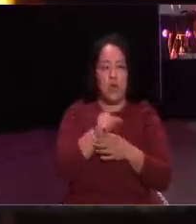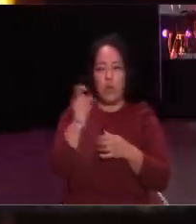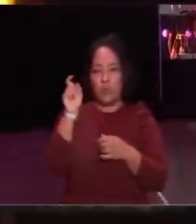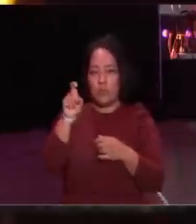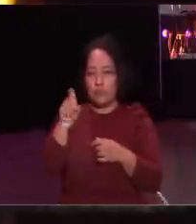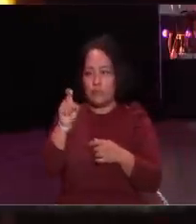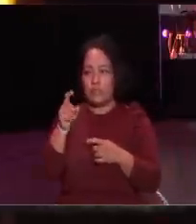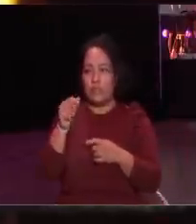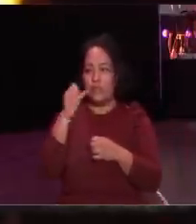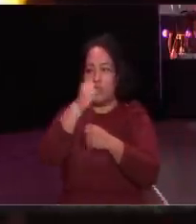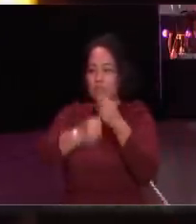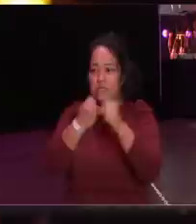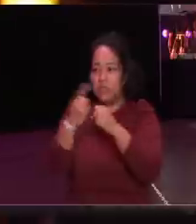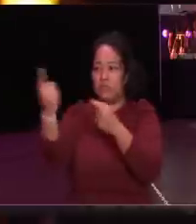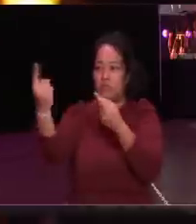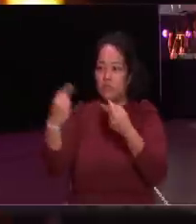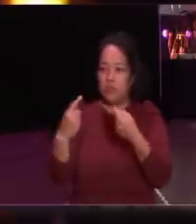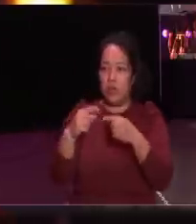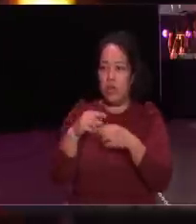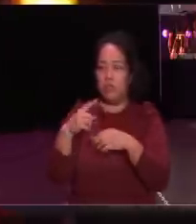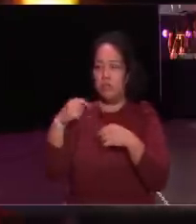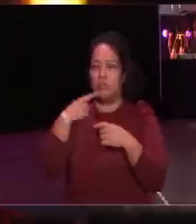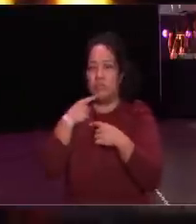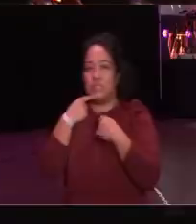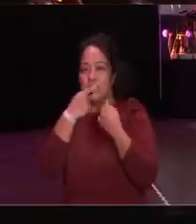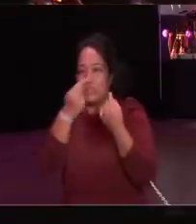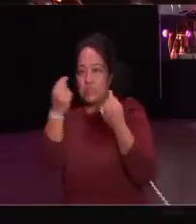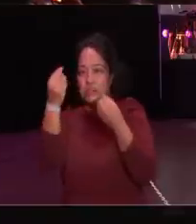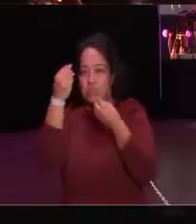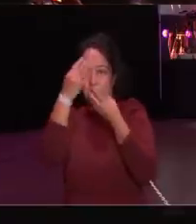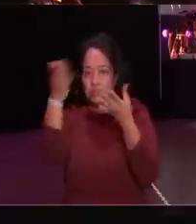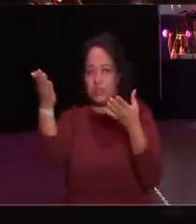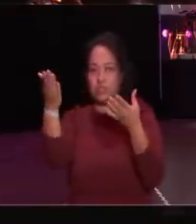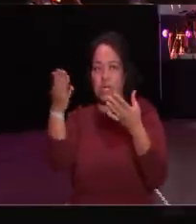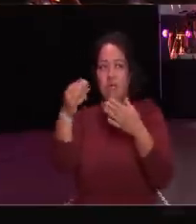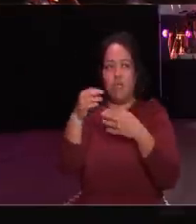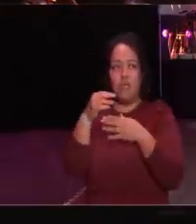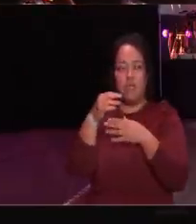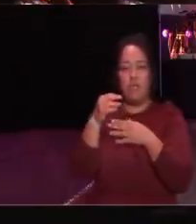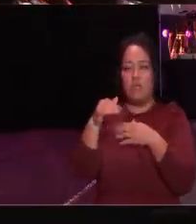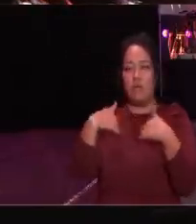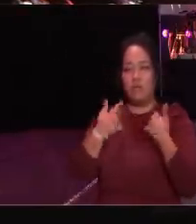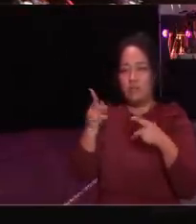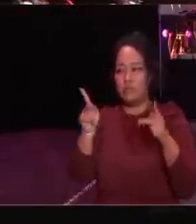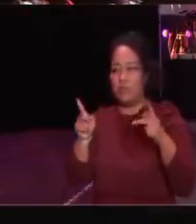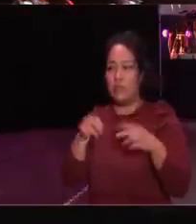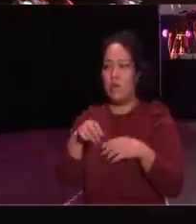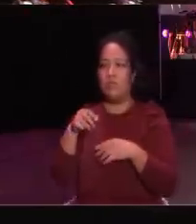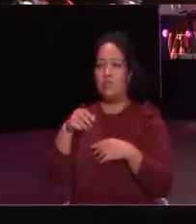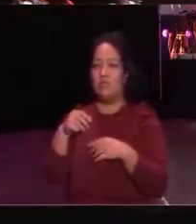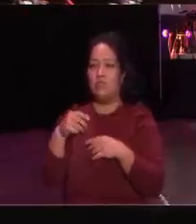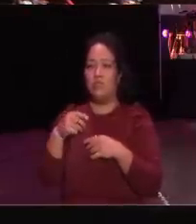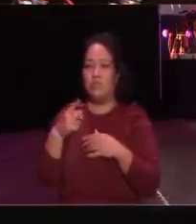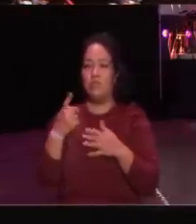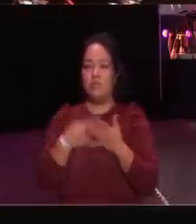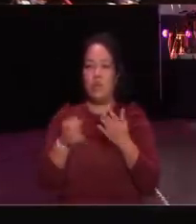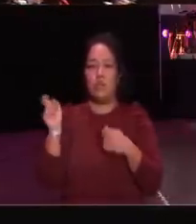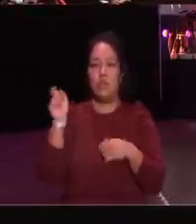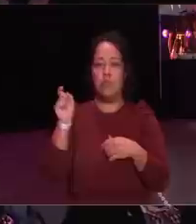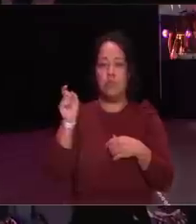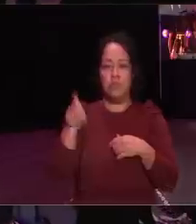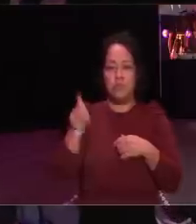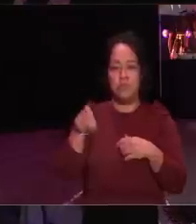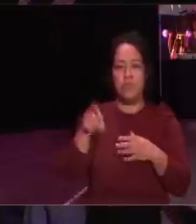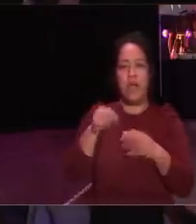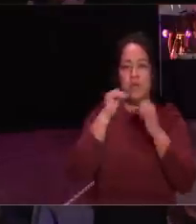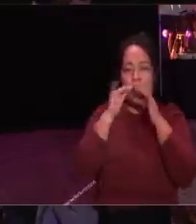years to come. Esto es lo que necesitamos para esto los lo que necesitamos nosotros. This is what we need. Alabado sea el nombre del Señor. Que se llenen